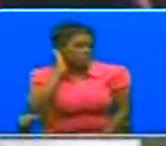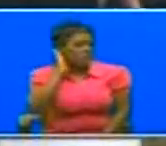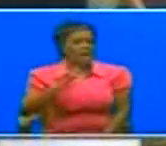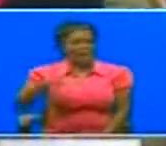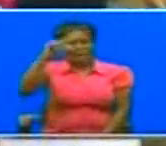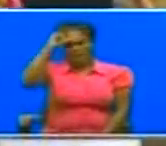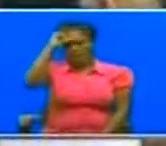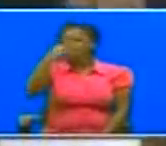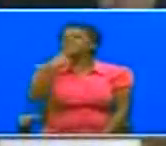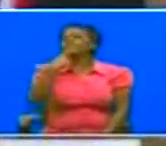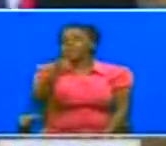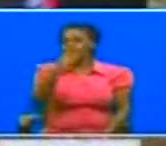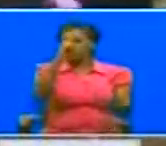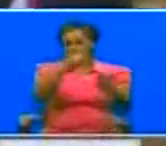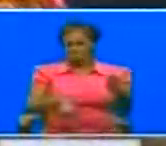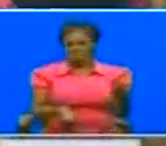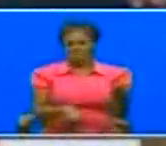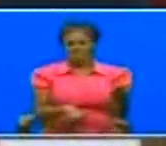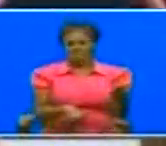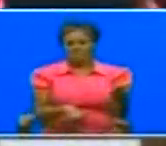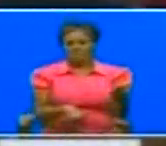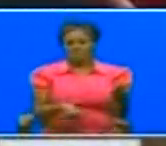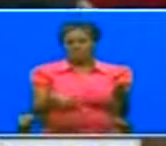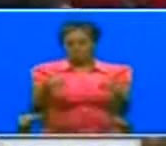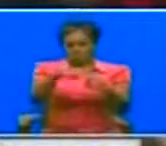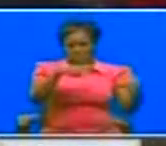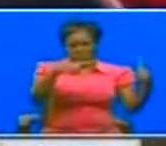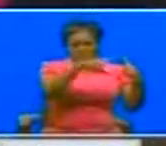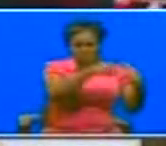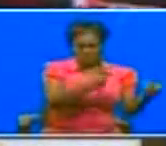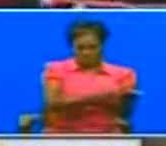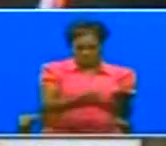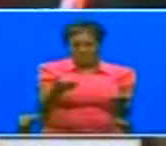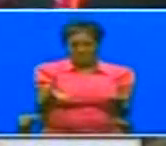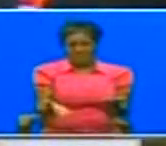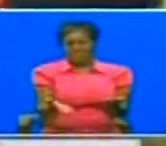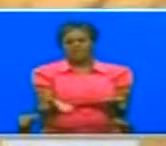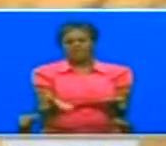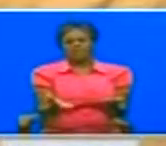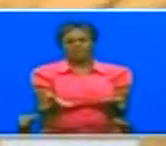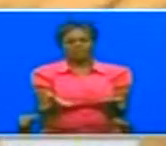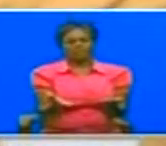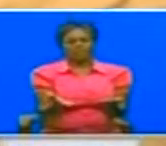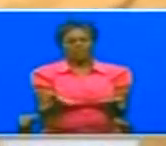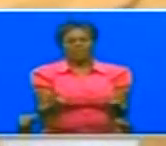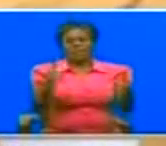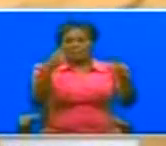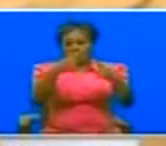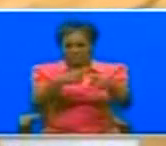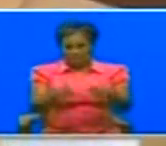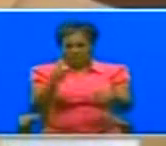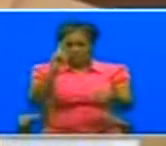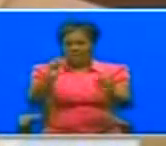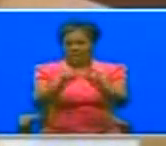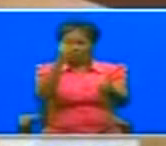most powerful man had under his sleeves following this week's spate of killings in the Baringo-Turkana border area. But as it will turn